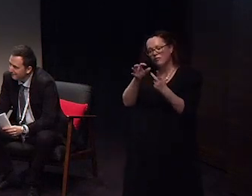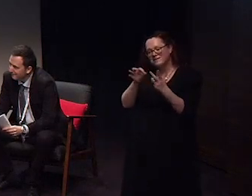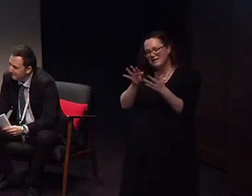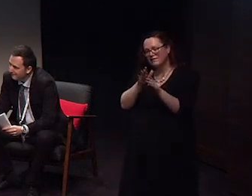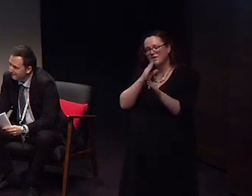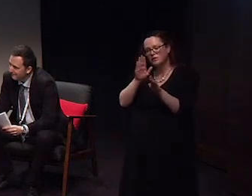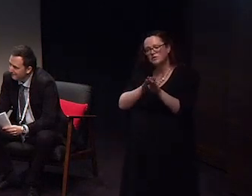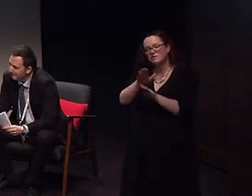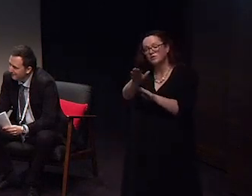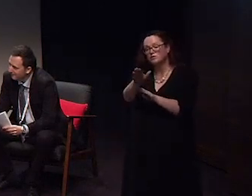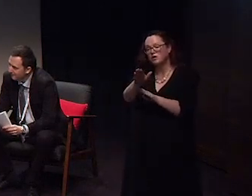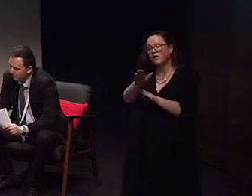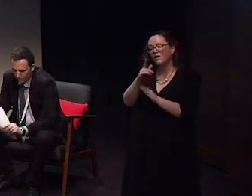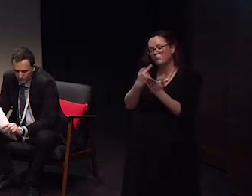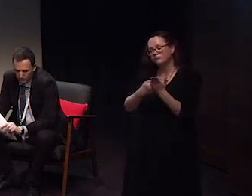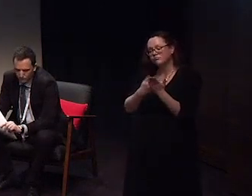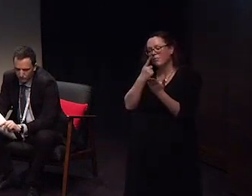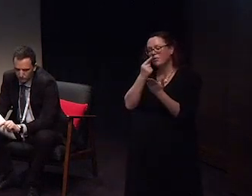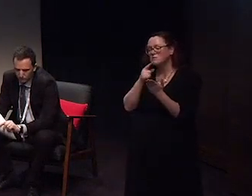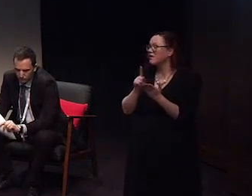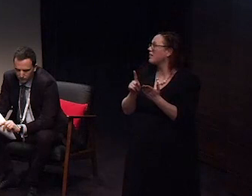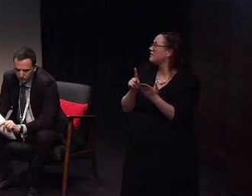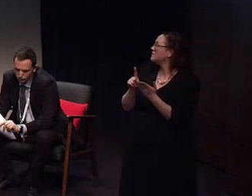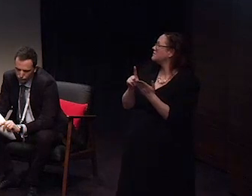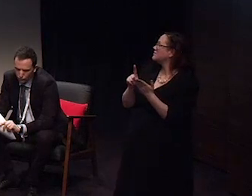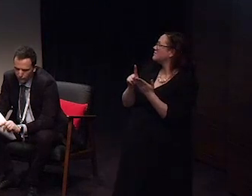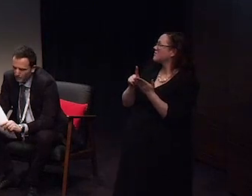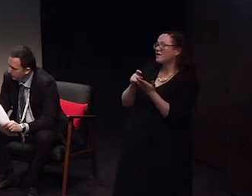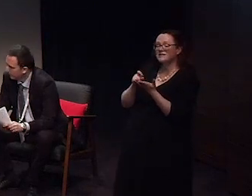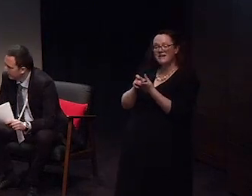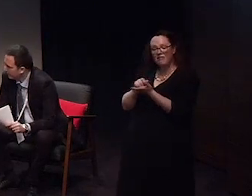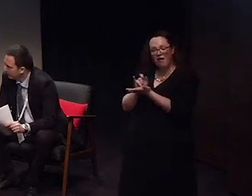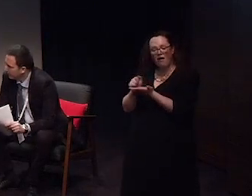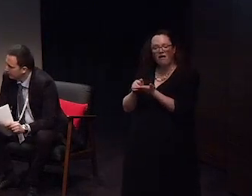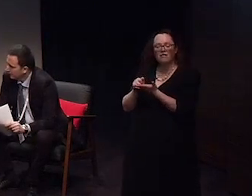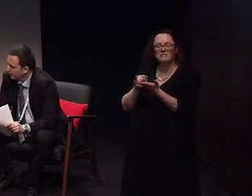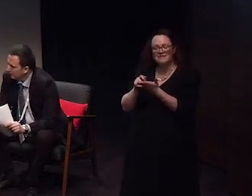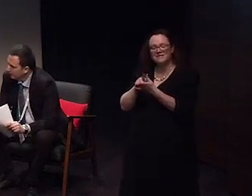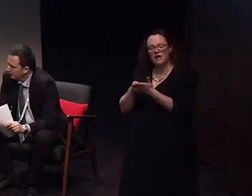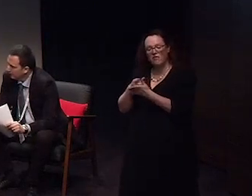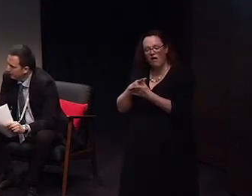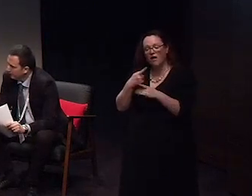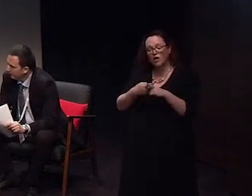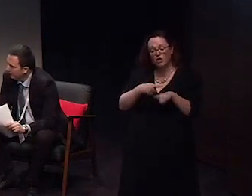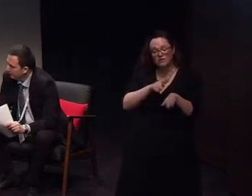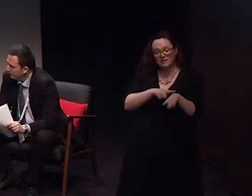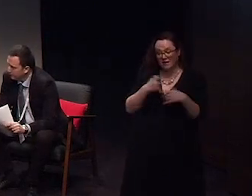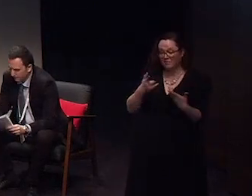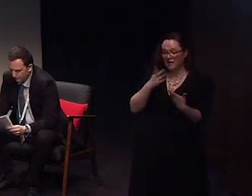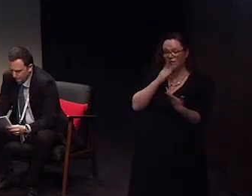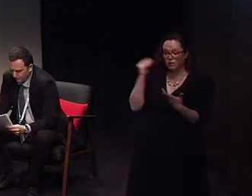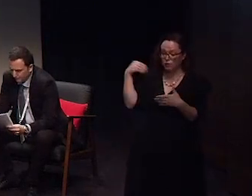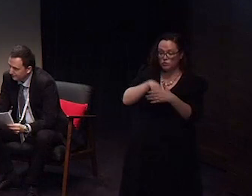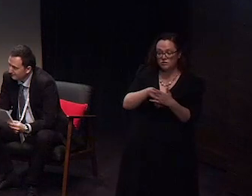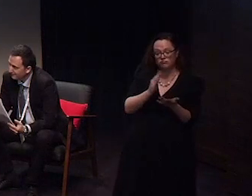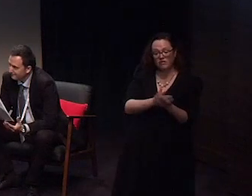and Urgent Time have been integrated into the protocols and are used currently in real-life situation